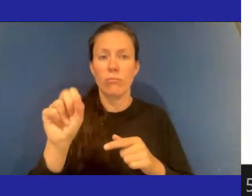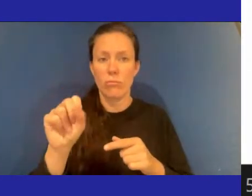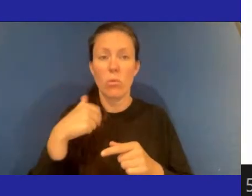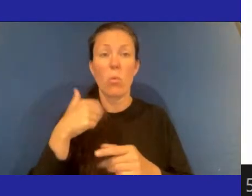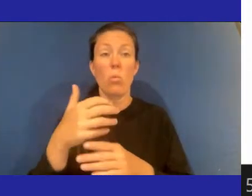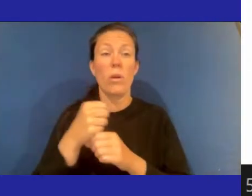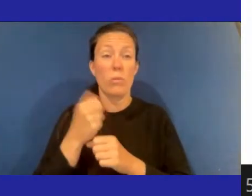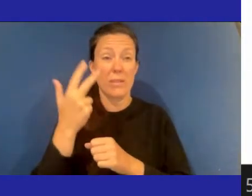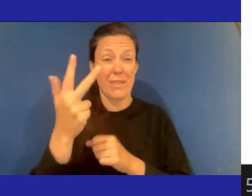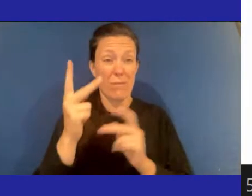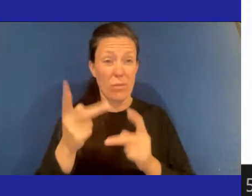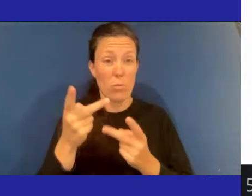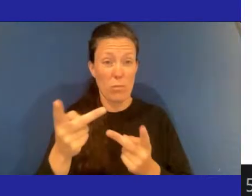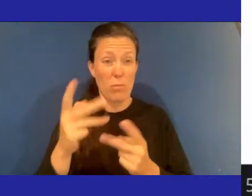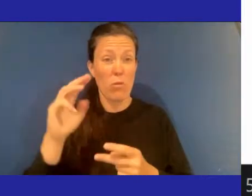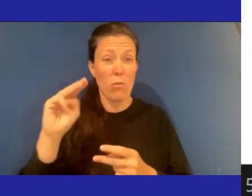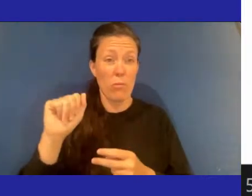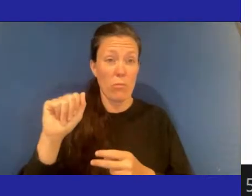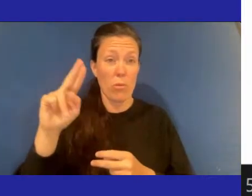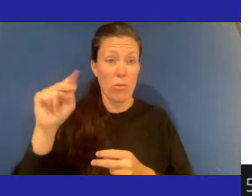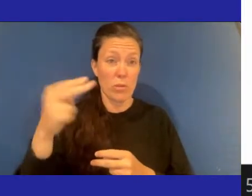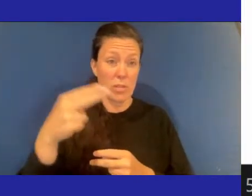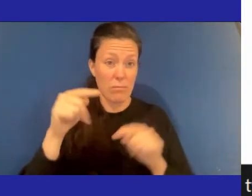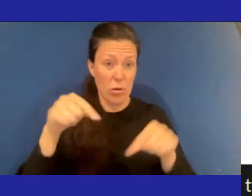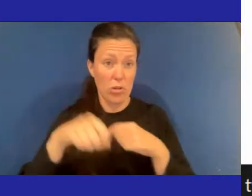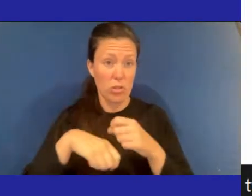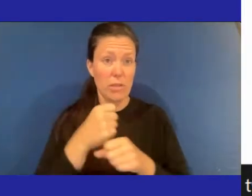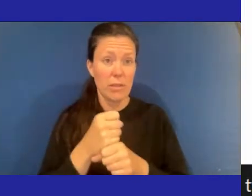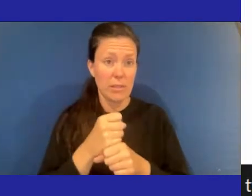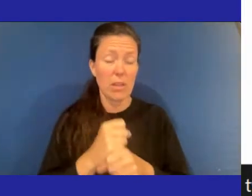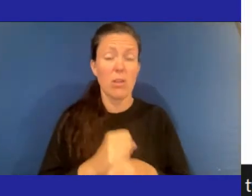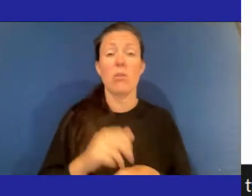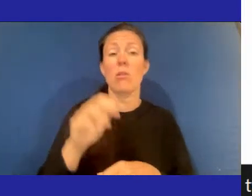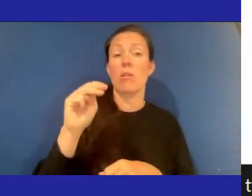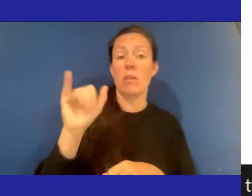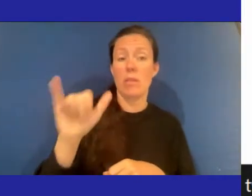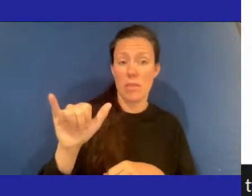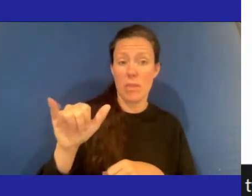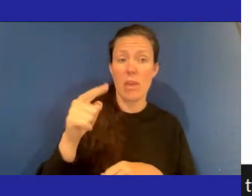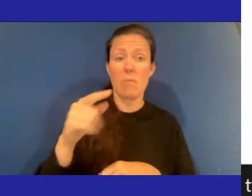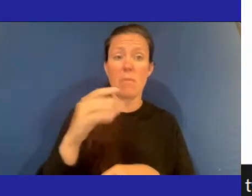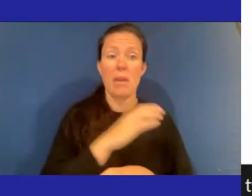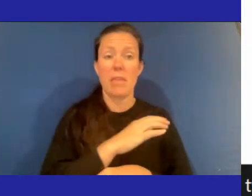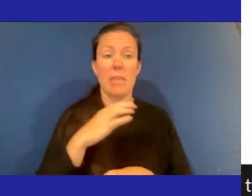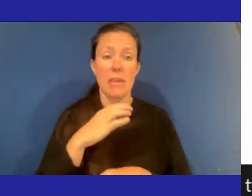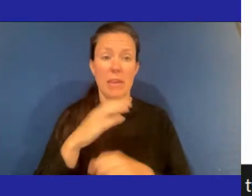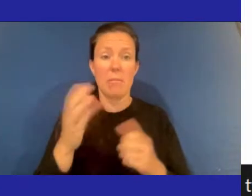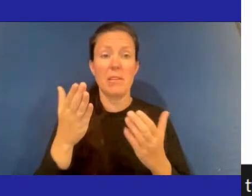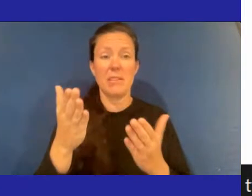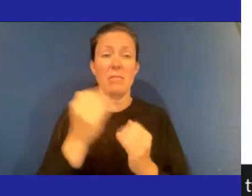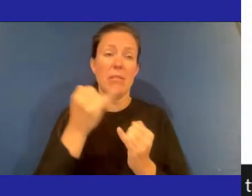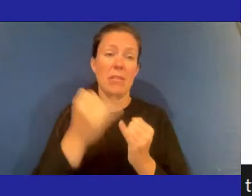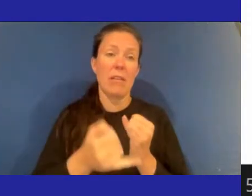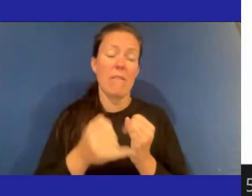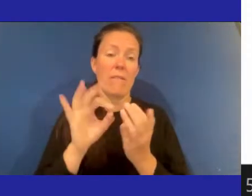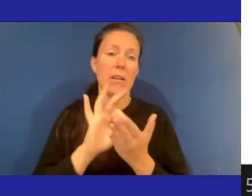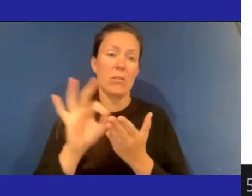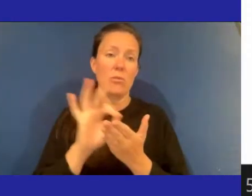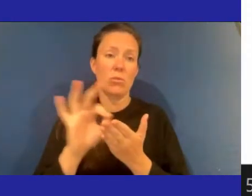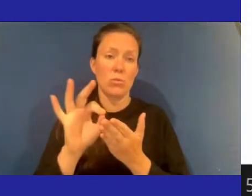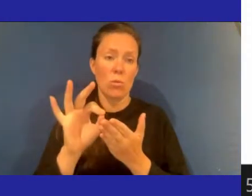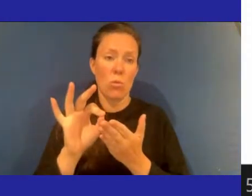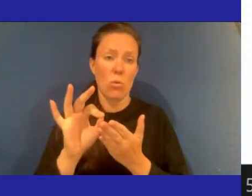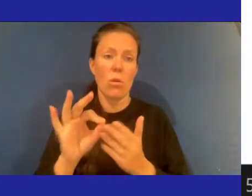March of this year. And in May, the evaluation committee submitted their final scores, awarding the technical preparation scope